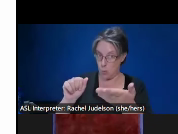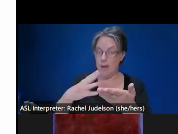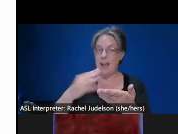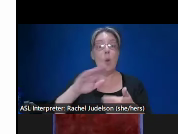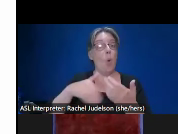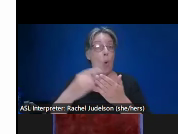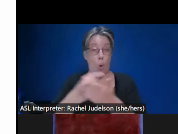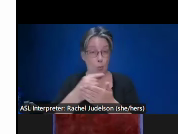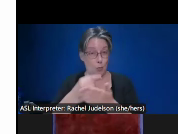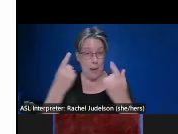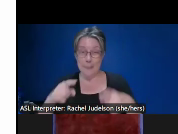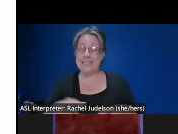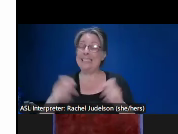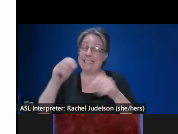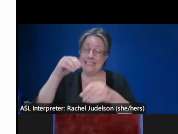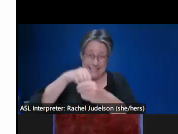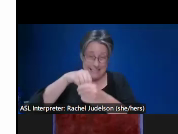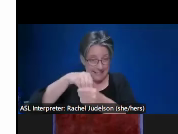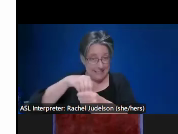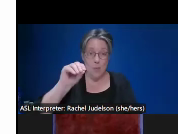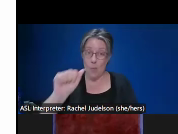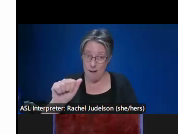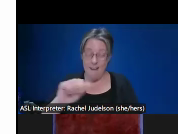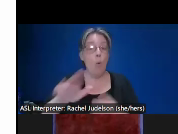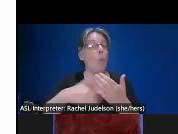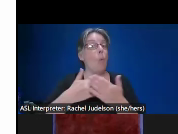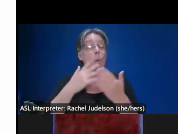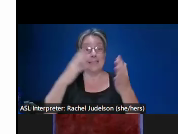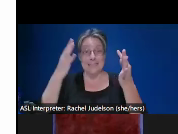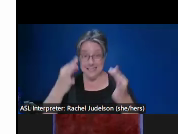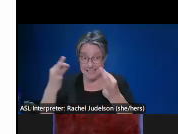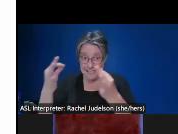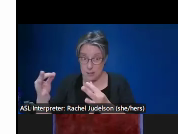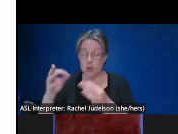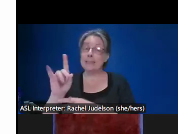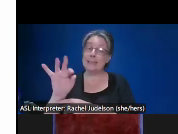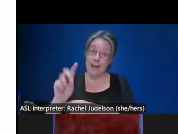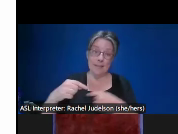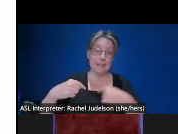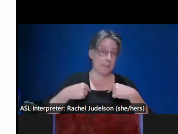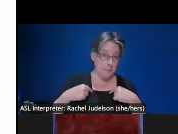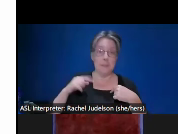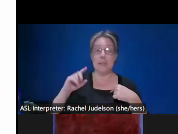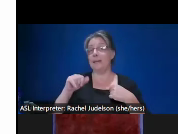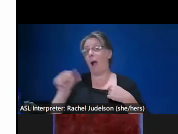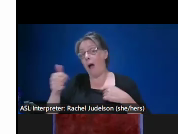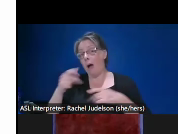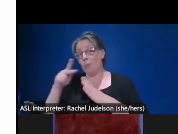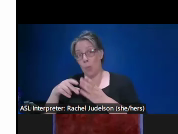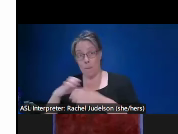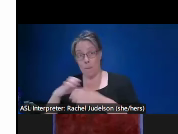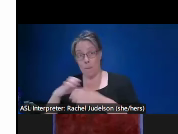reviews happen through Oxford Abstracts. And all the decisions that David, me, and the rest of the program committee make will be done in Oxford